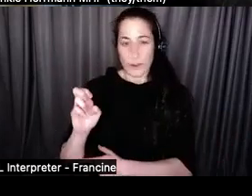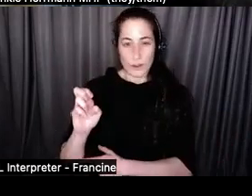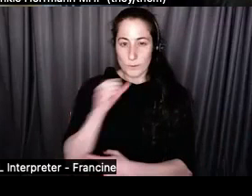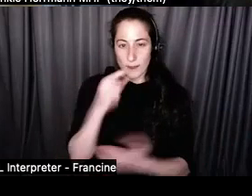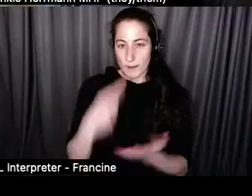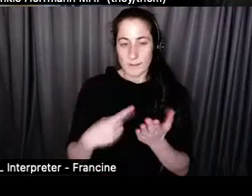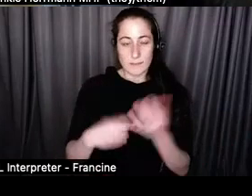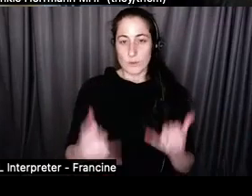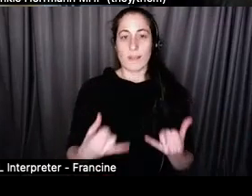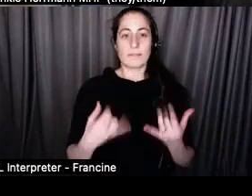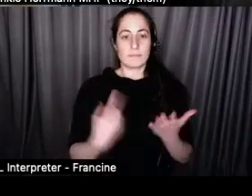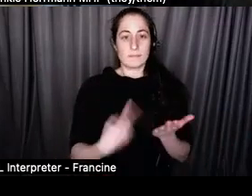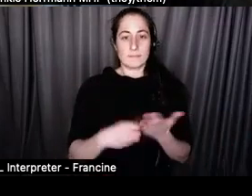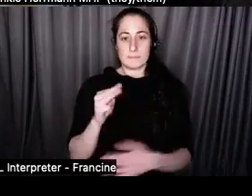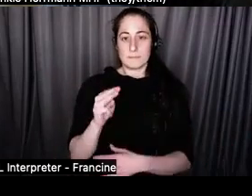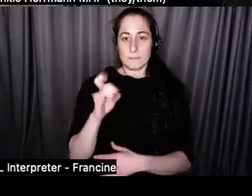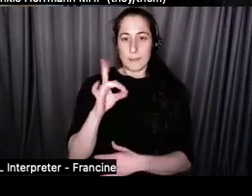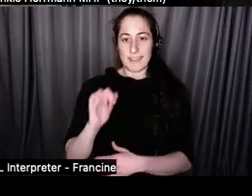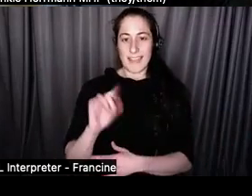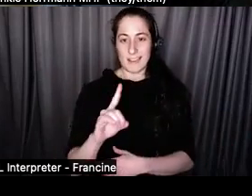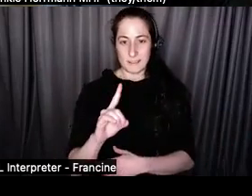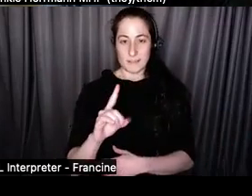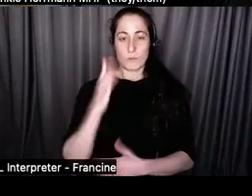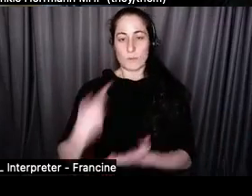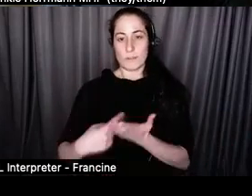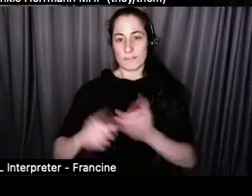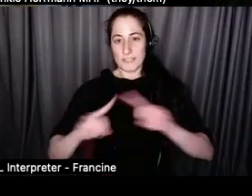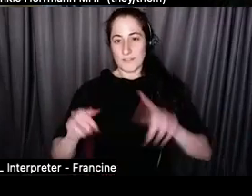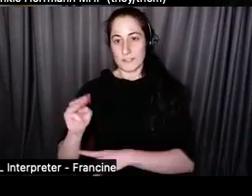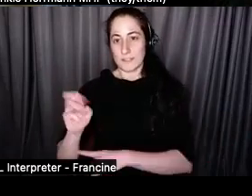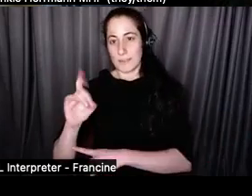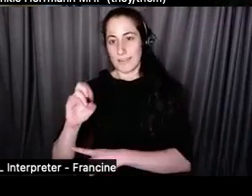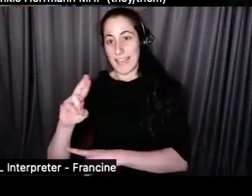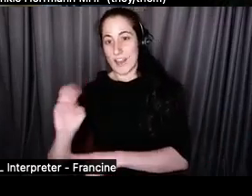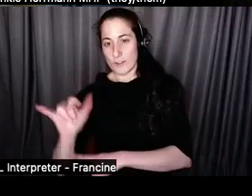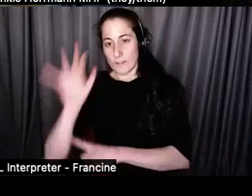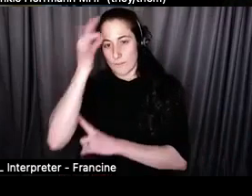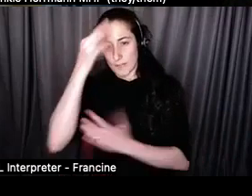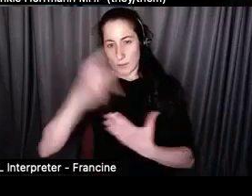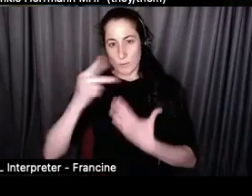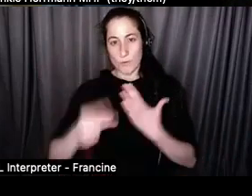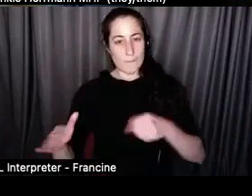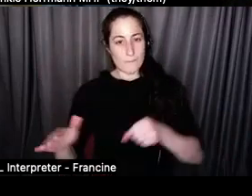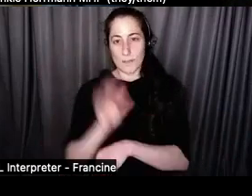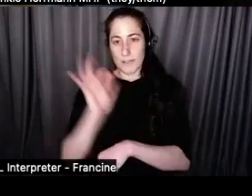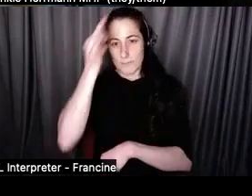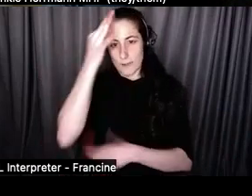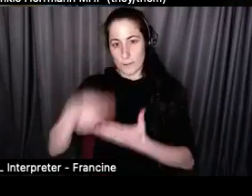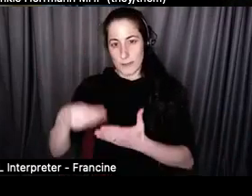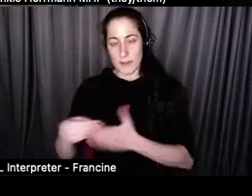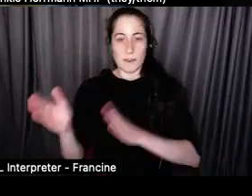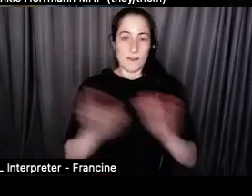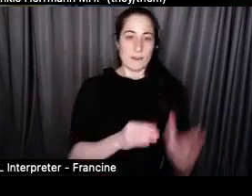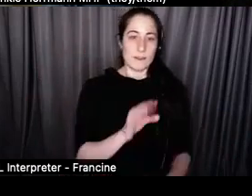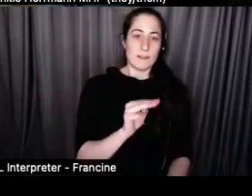differences. Medicare is a federal program, and it is funded fully through federal money, versus Medicaid is federal,